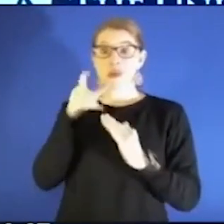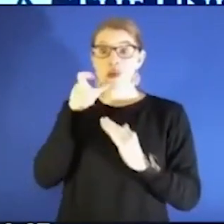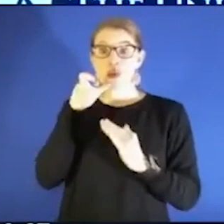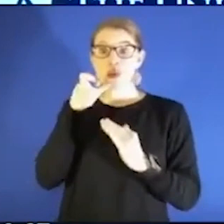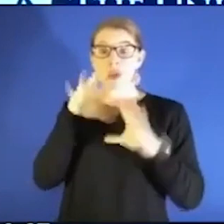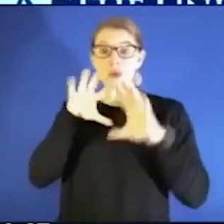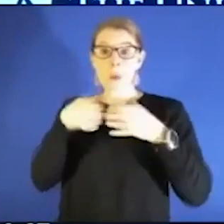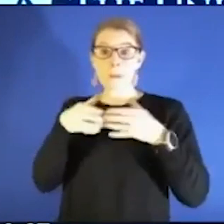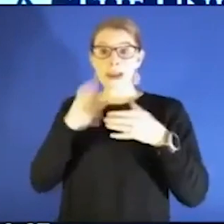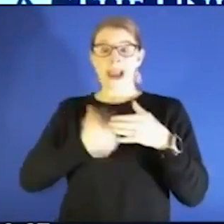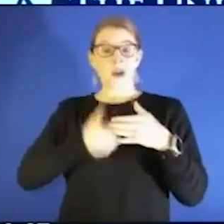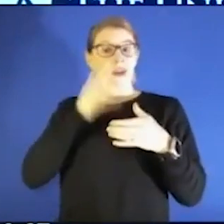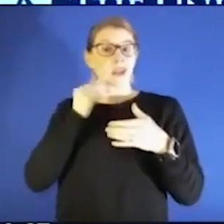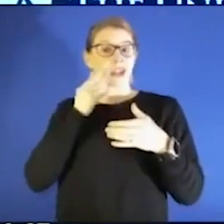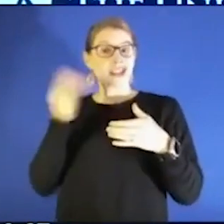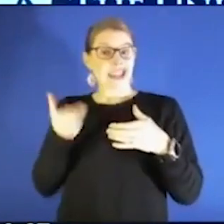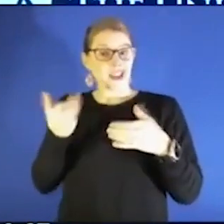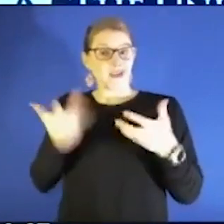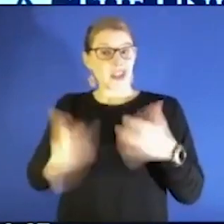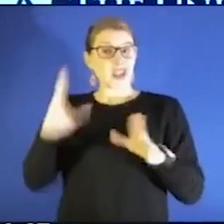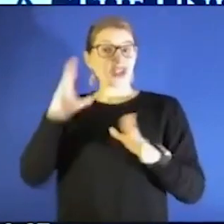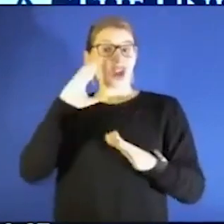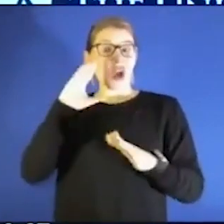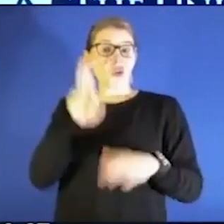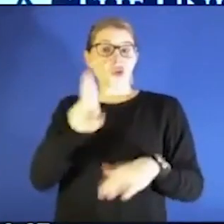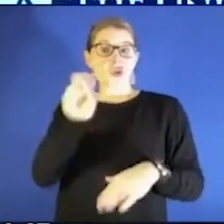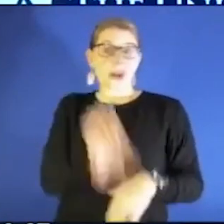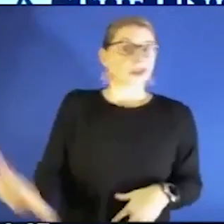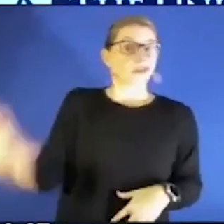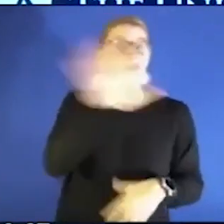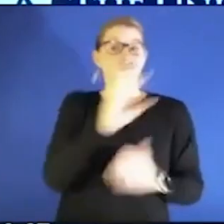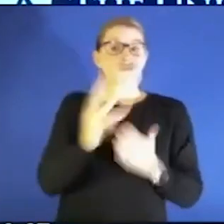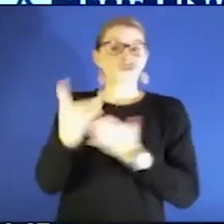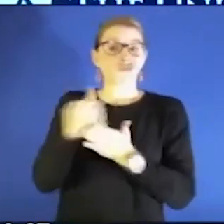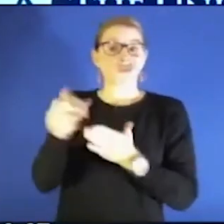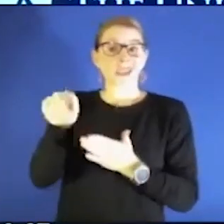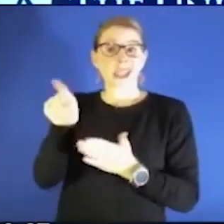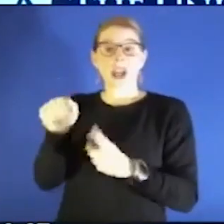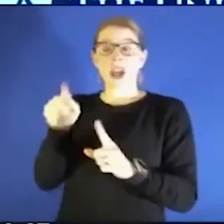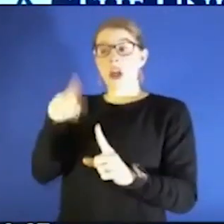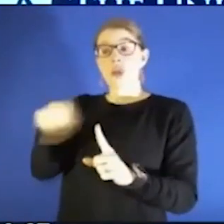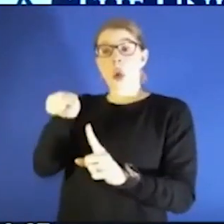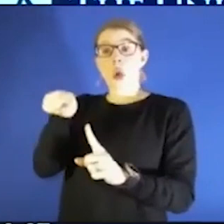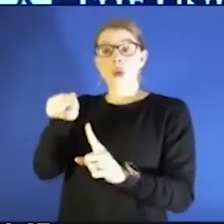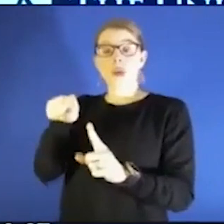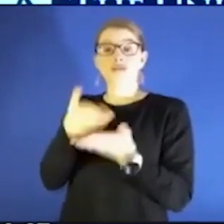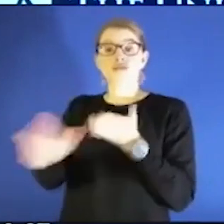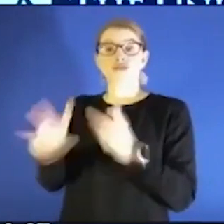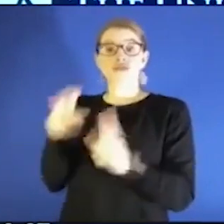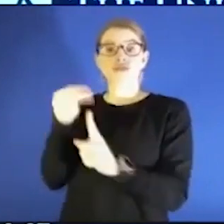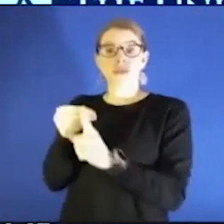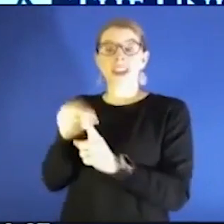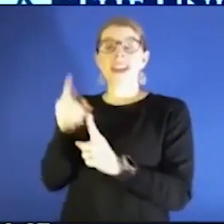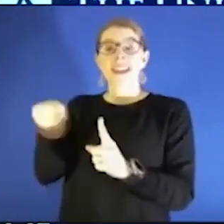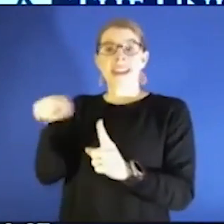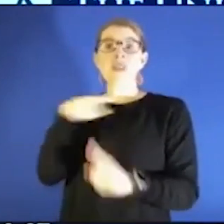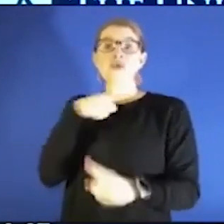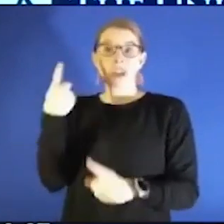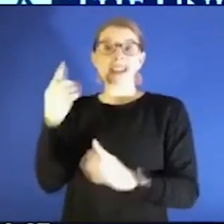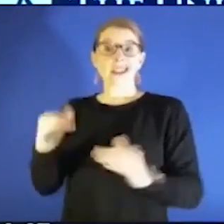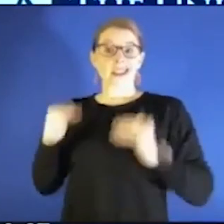experience here and what we know from across the country are those who are unvaccinated, are those who are highest risk